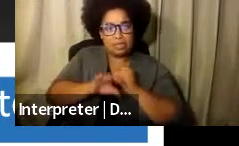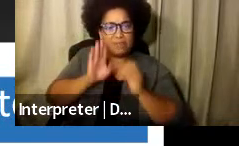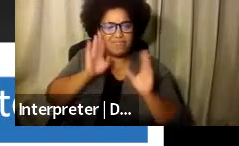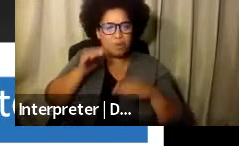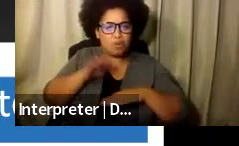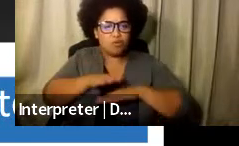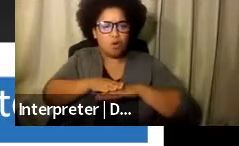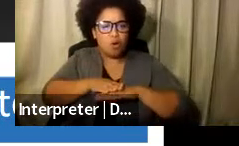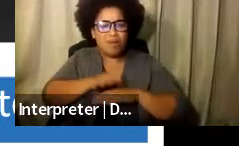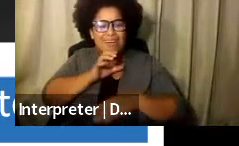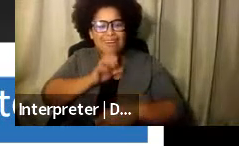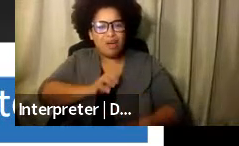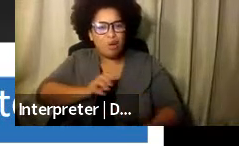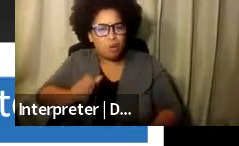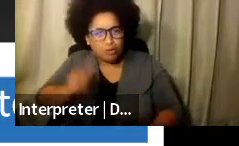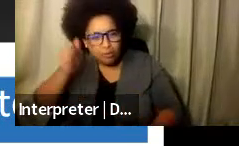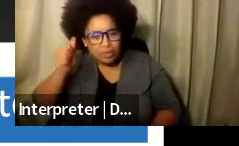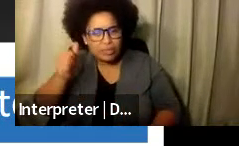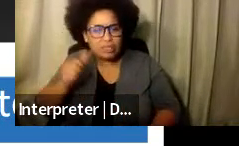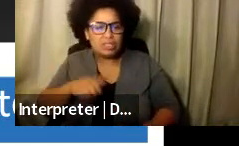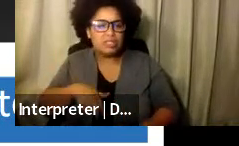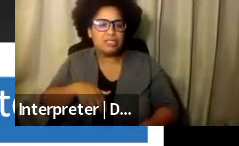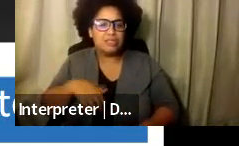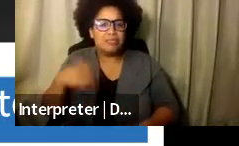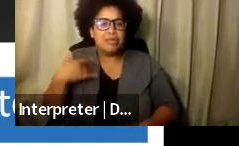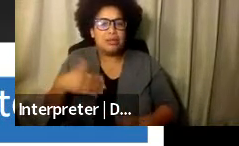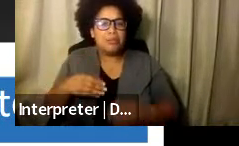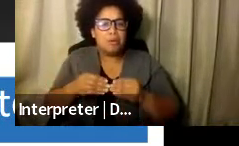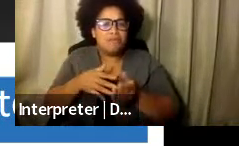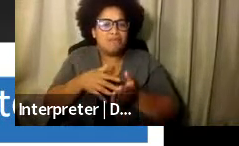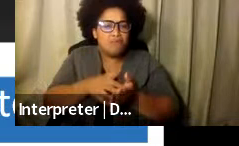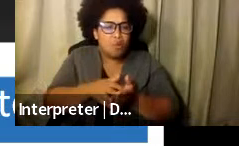the elderly, some of our more vulnerable